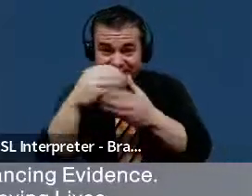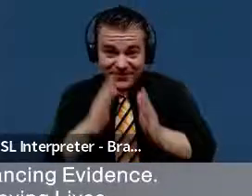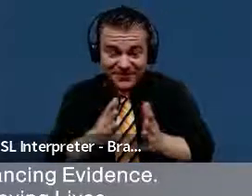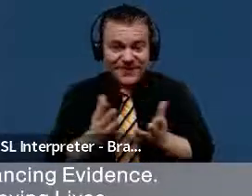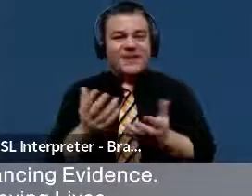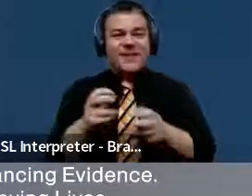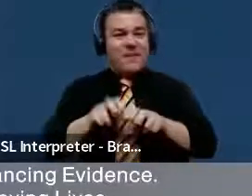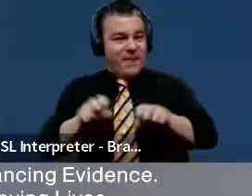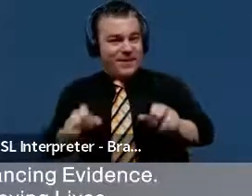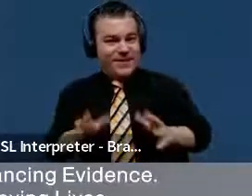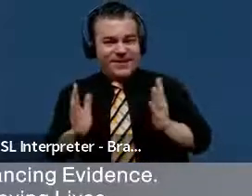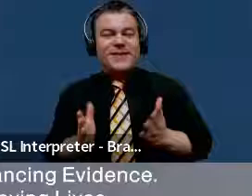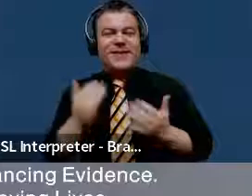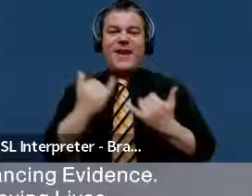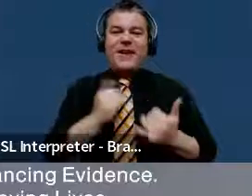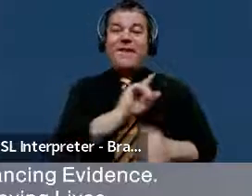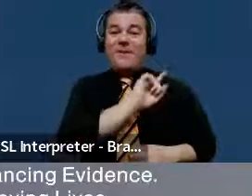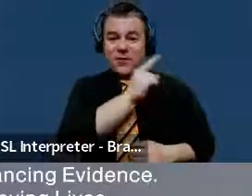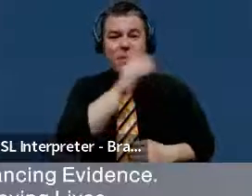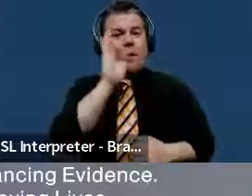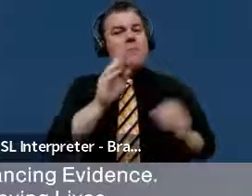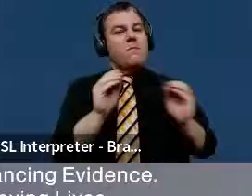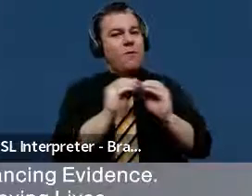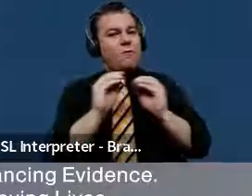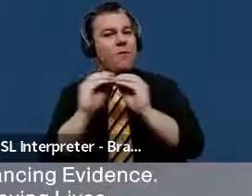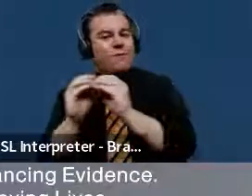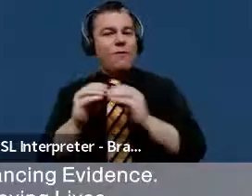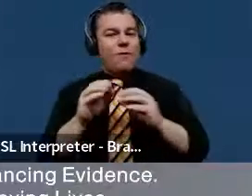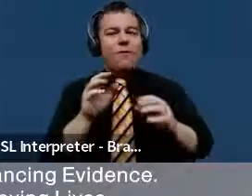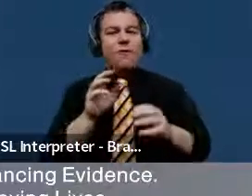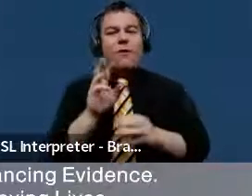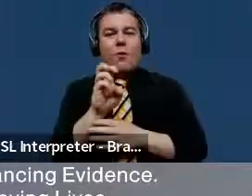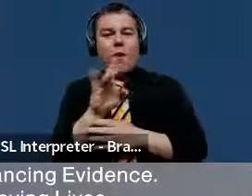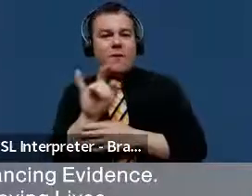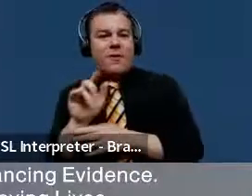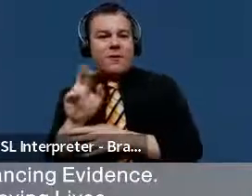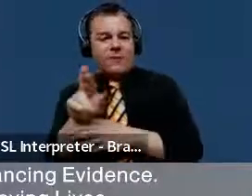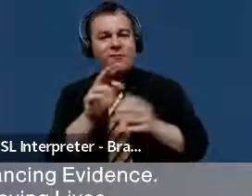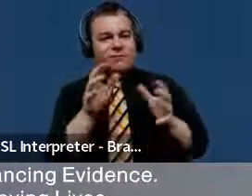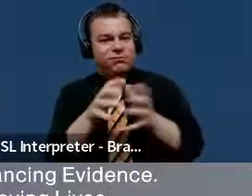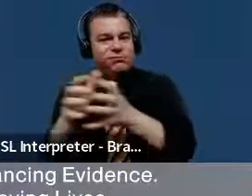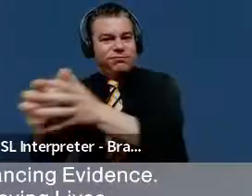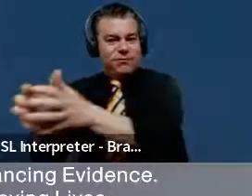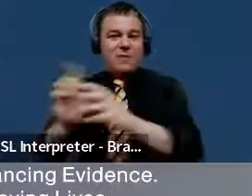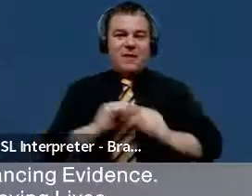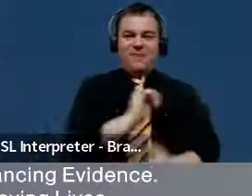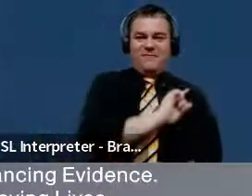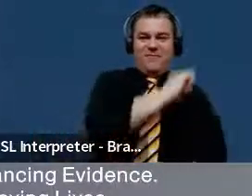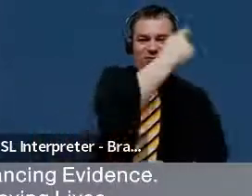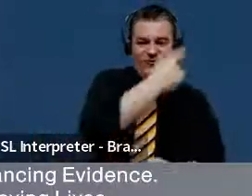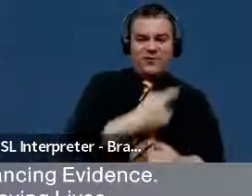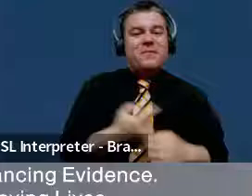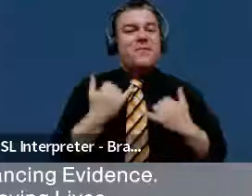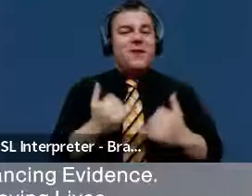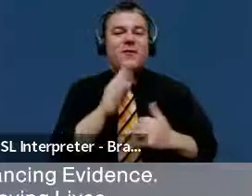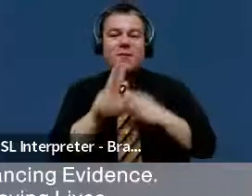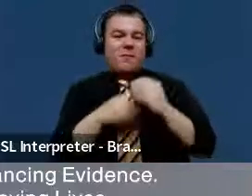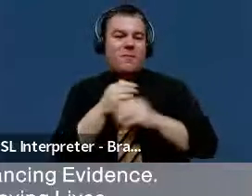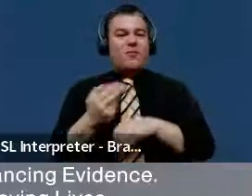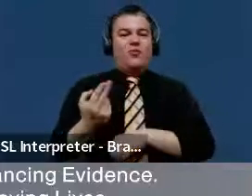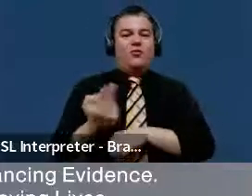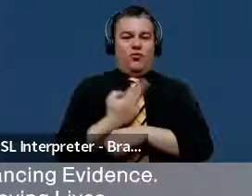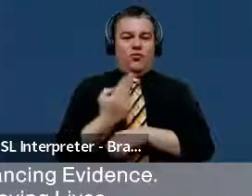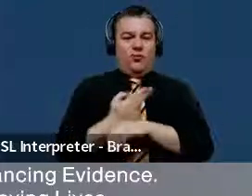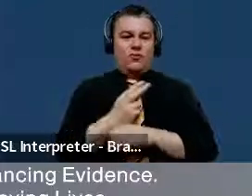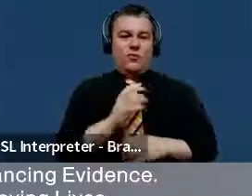of webinars around climate change. Today, we're speaking about the use of climate